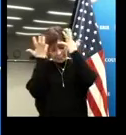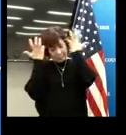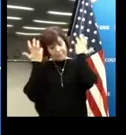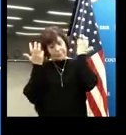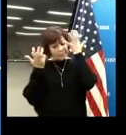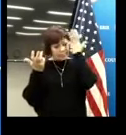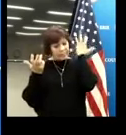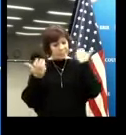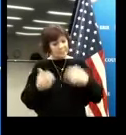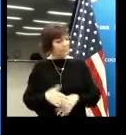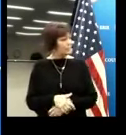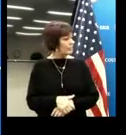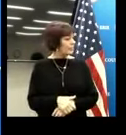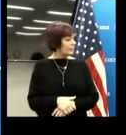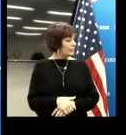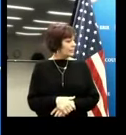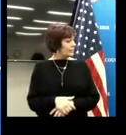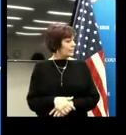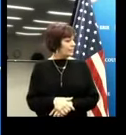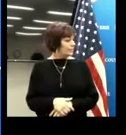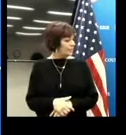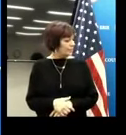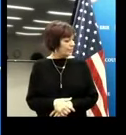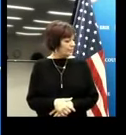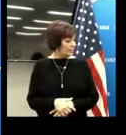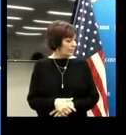Michael, you need to mute yourself if you're still on, *6.